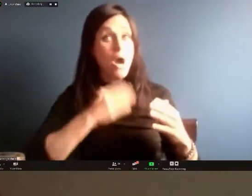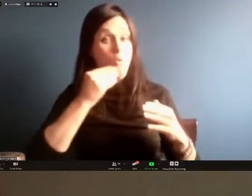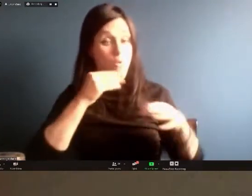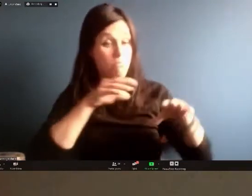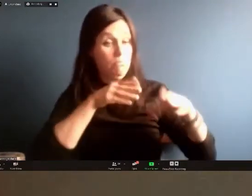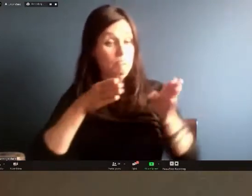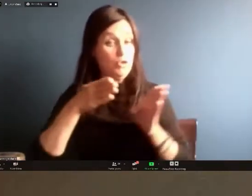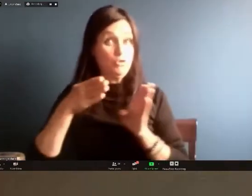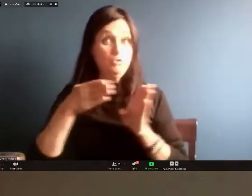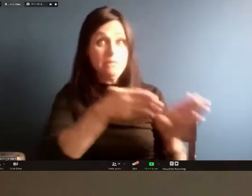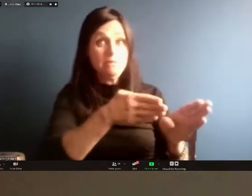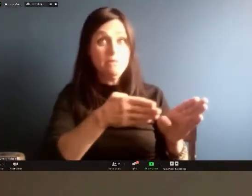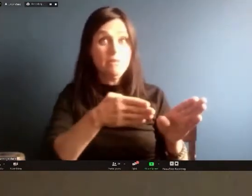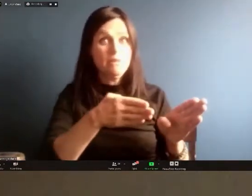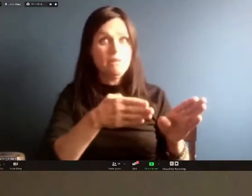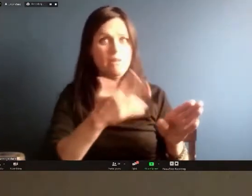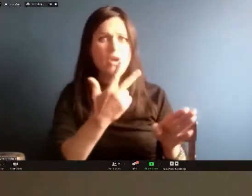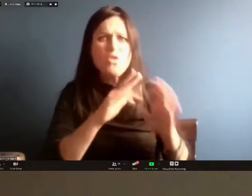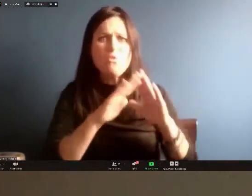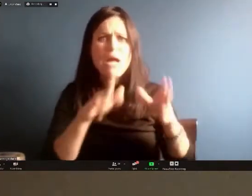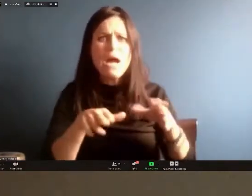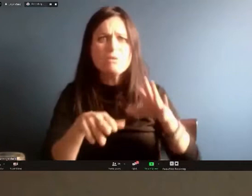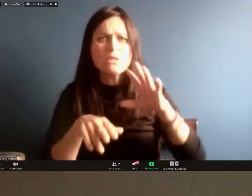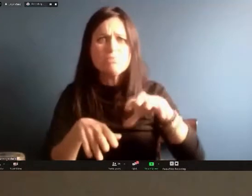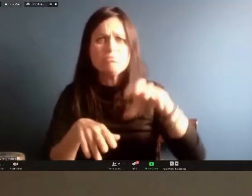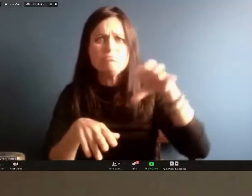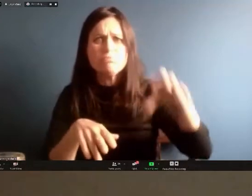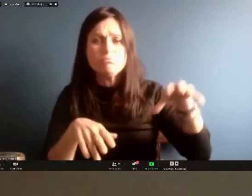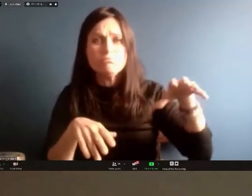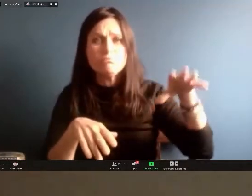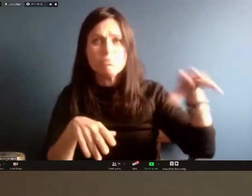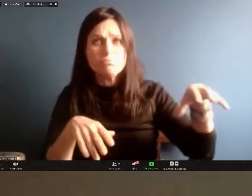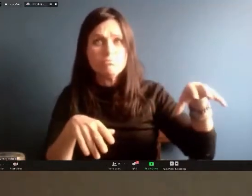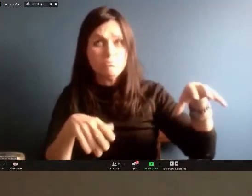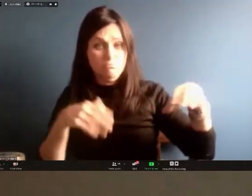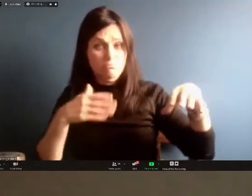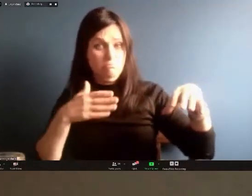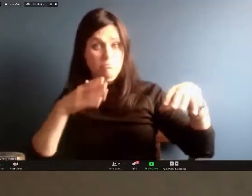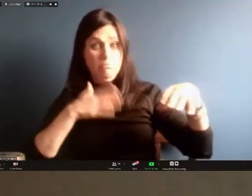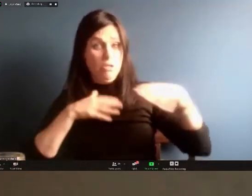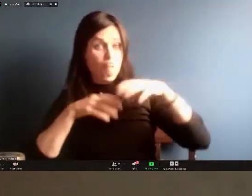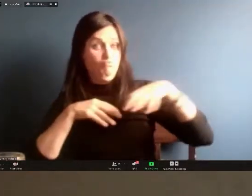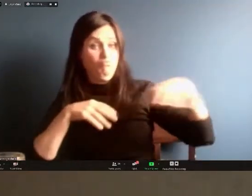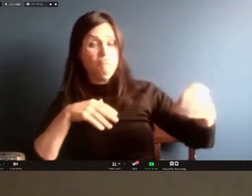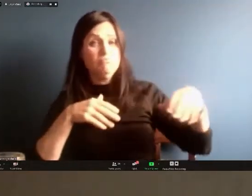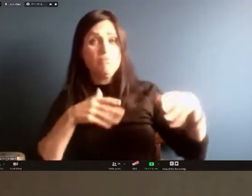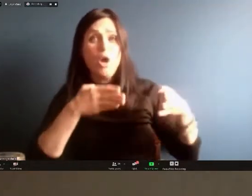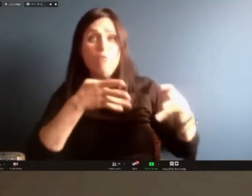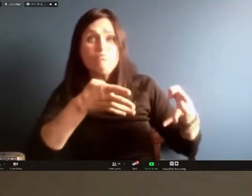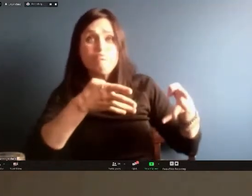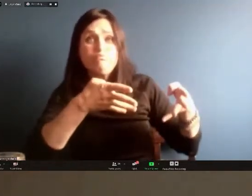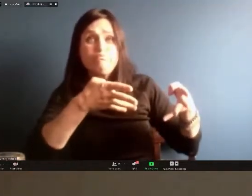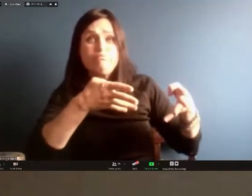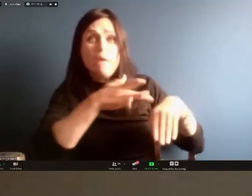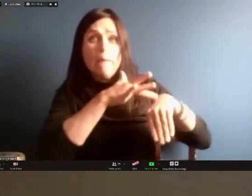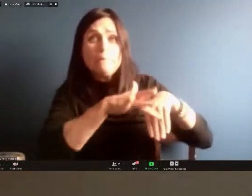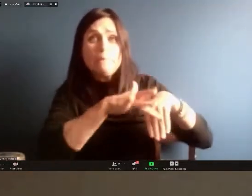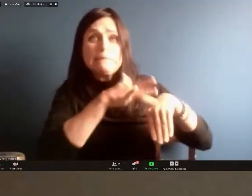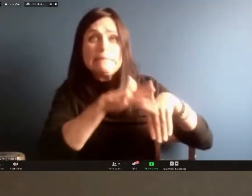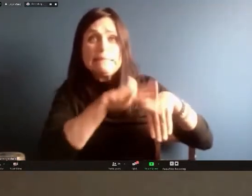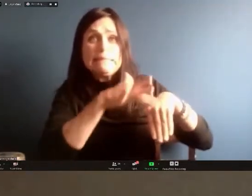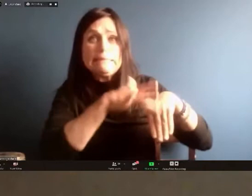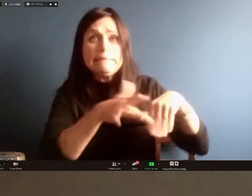at one point, there were 3 houses on my side of the street only that stood empty, nobody living in them. And our